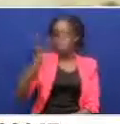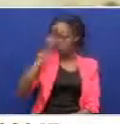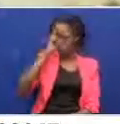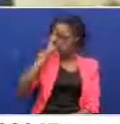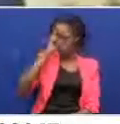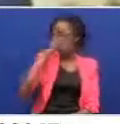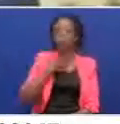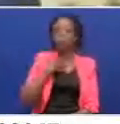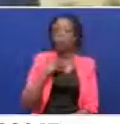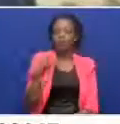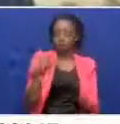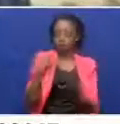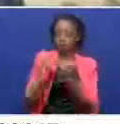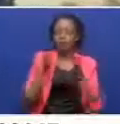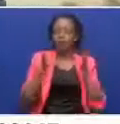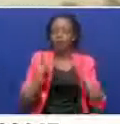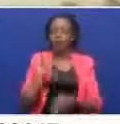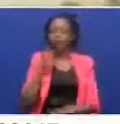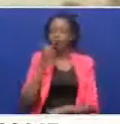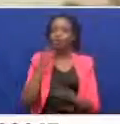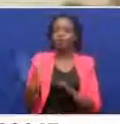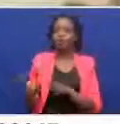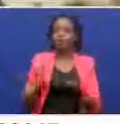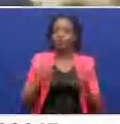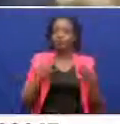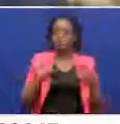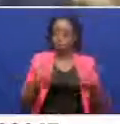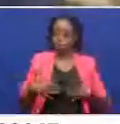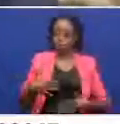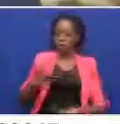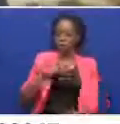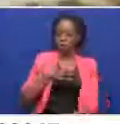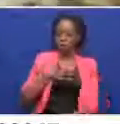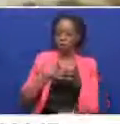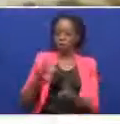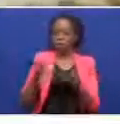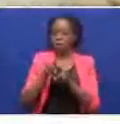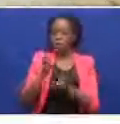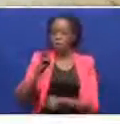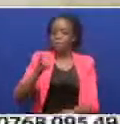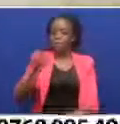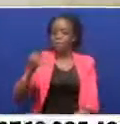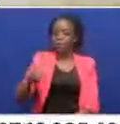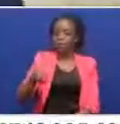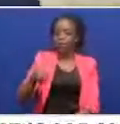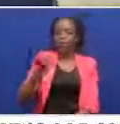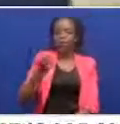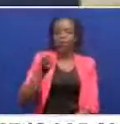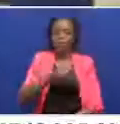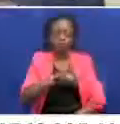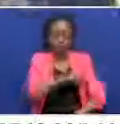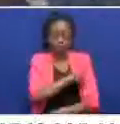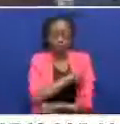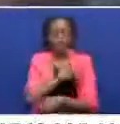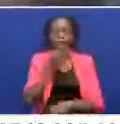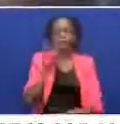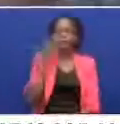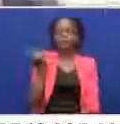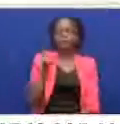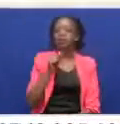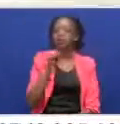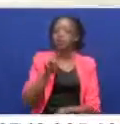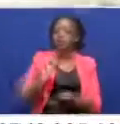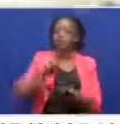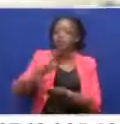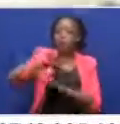kwenda kukamata mtu ambaye yako na mwili. Mimi ni mwili yangu hii na ya Oscar ni mwili ya mtu kukamata na askari ya chief. Si kutuma